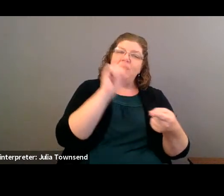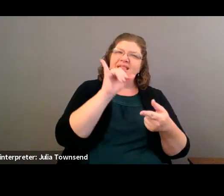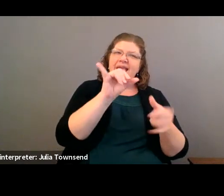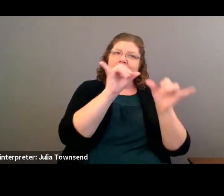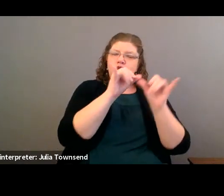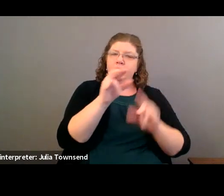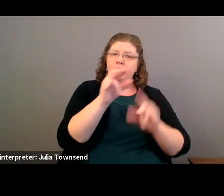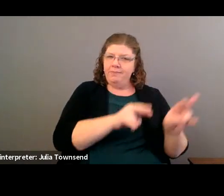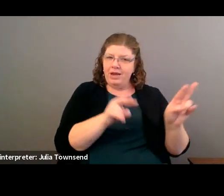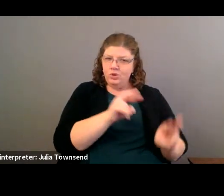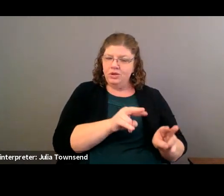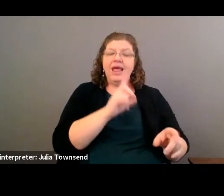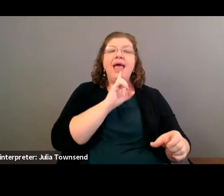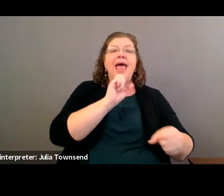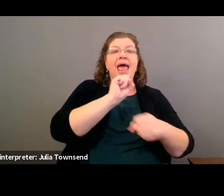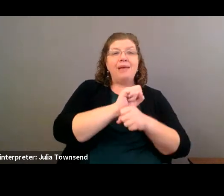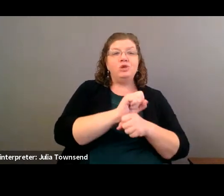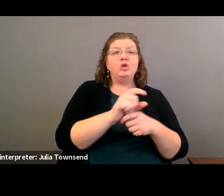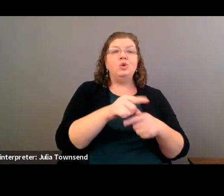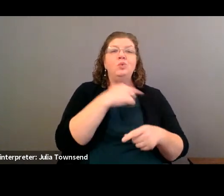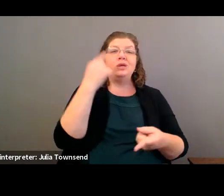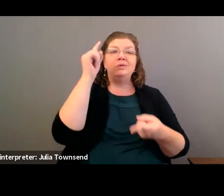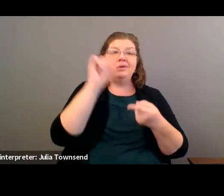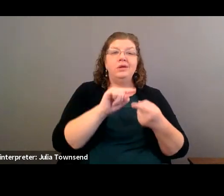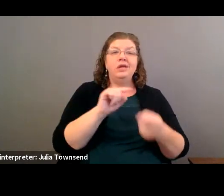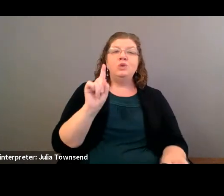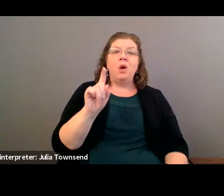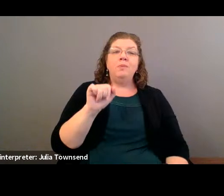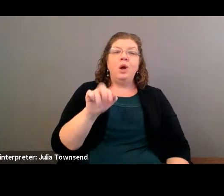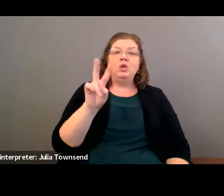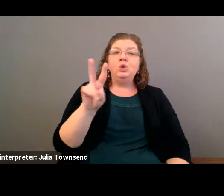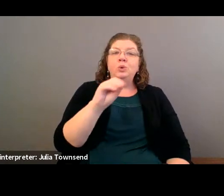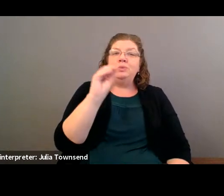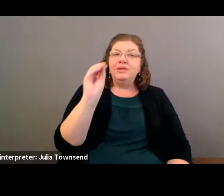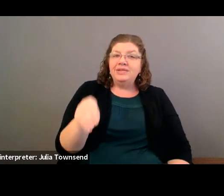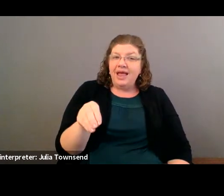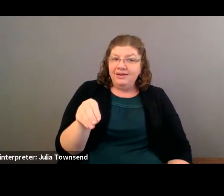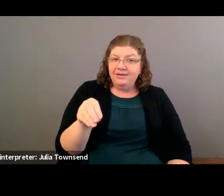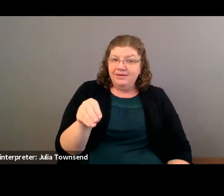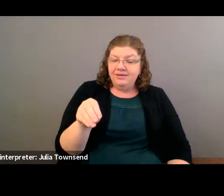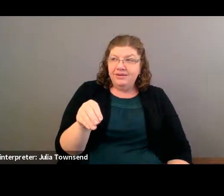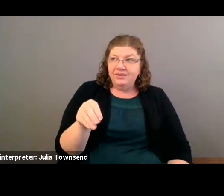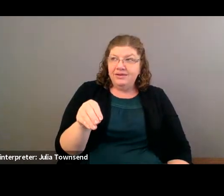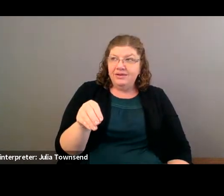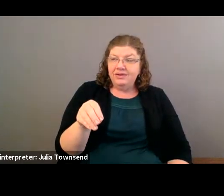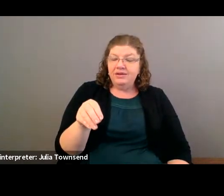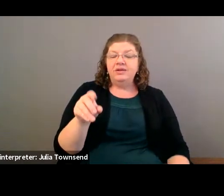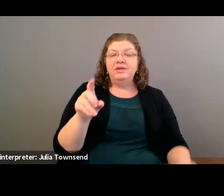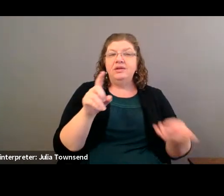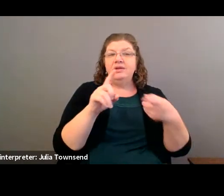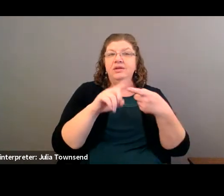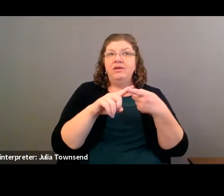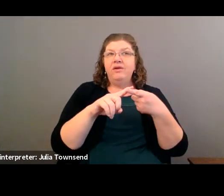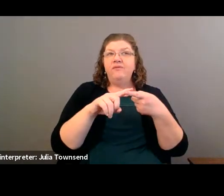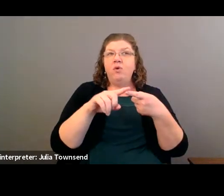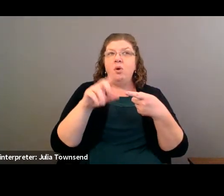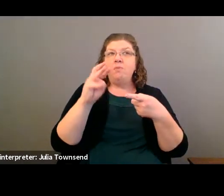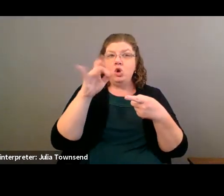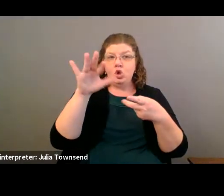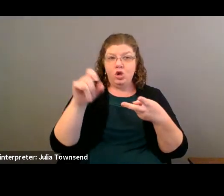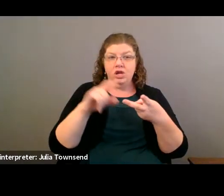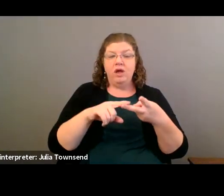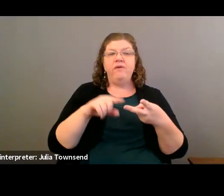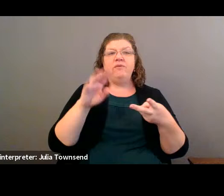the absolute risk reduction is 1.2% for Moderna and 0.84% for Pfizer. So